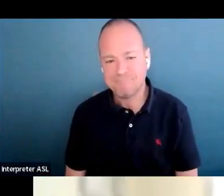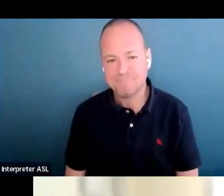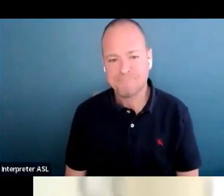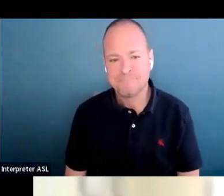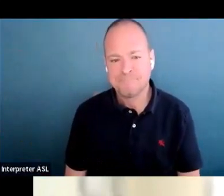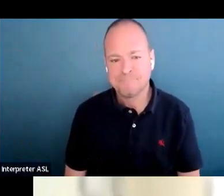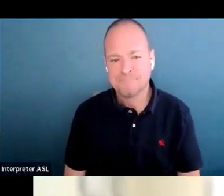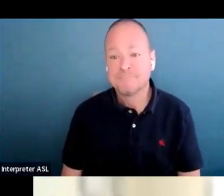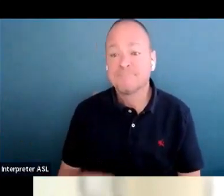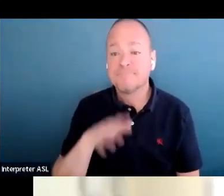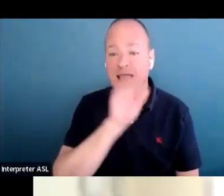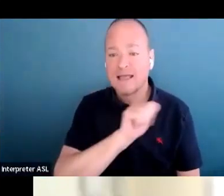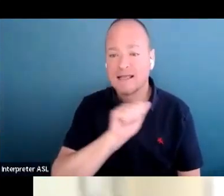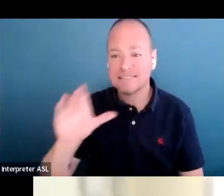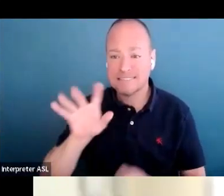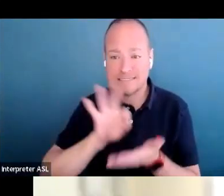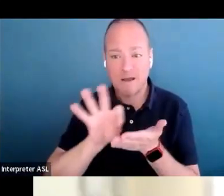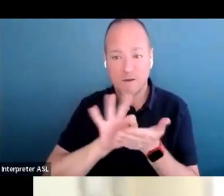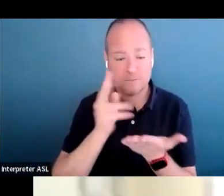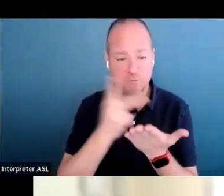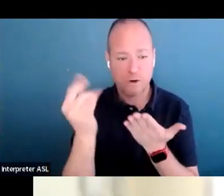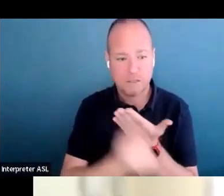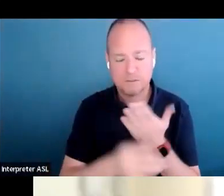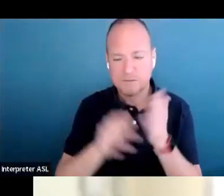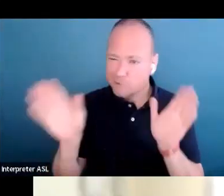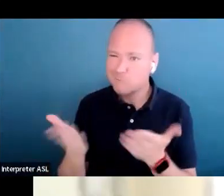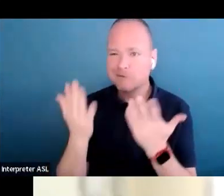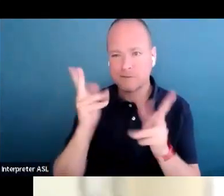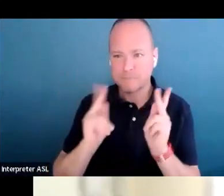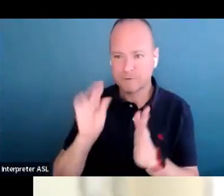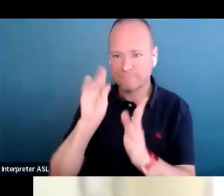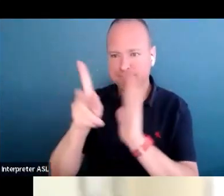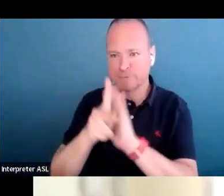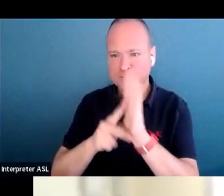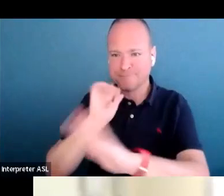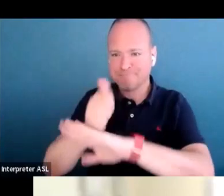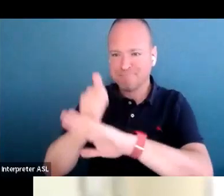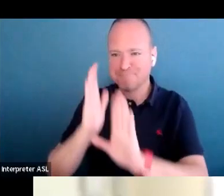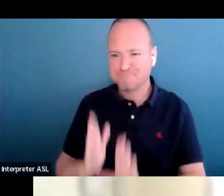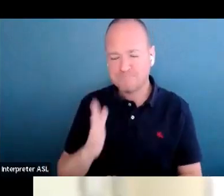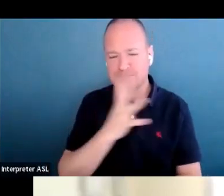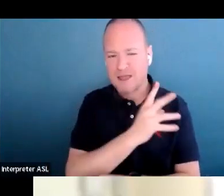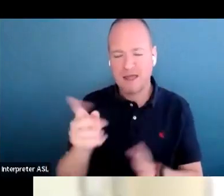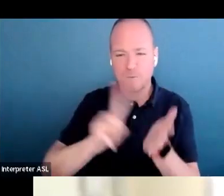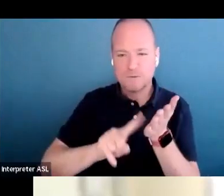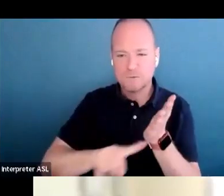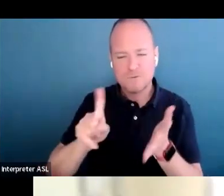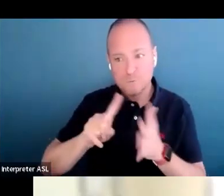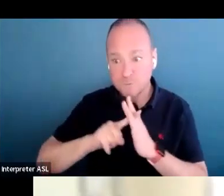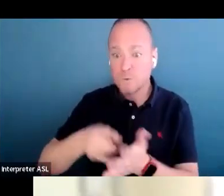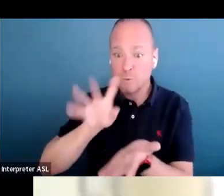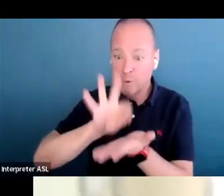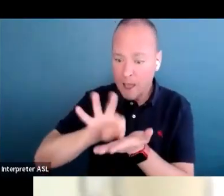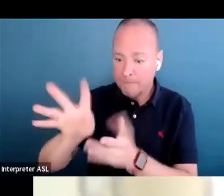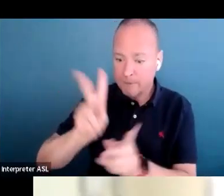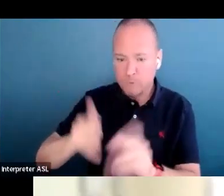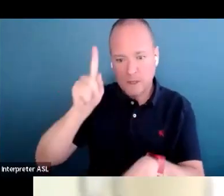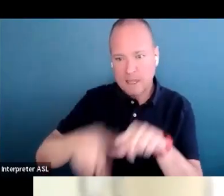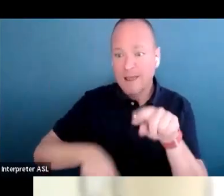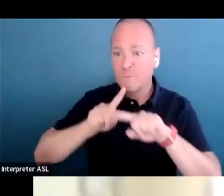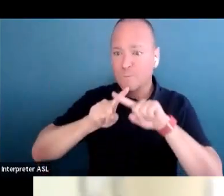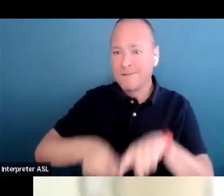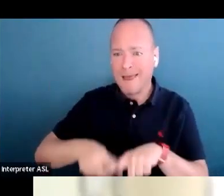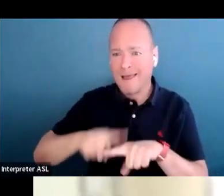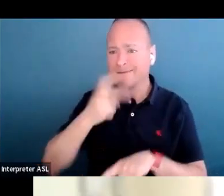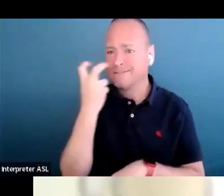The AAC Counts Project urges policymakers and researchers to begin to count people who cannot rely on speech alone